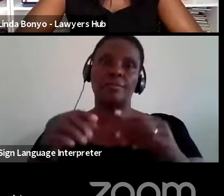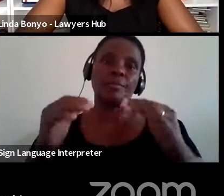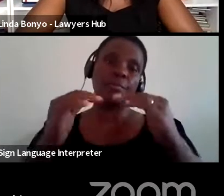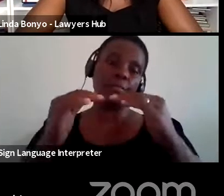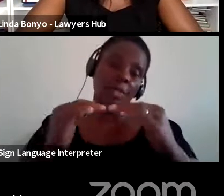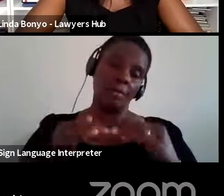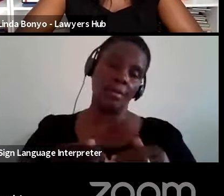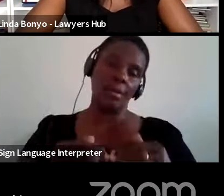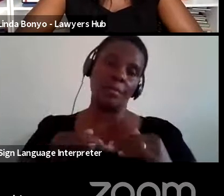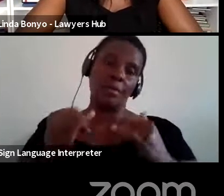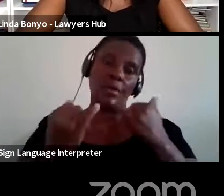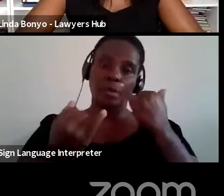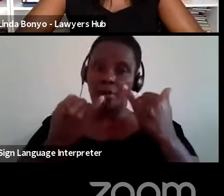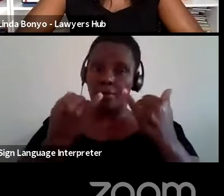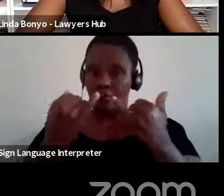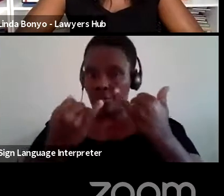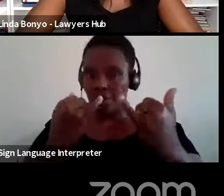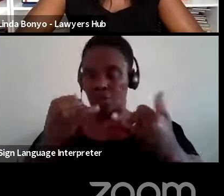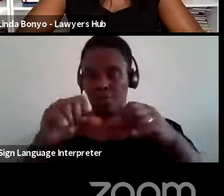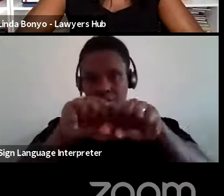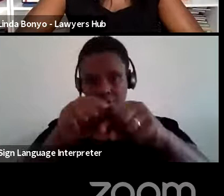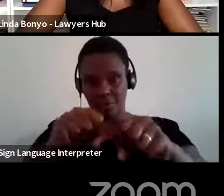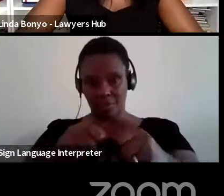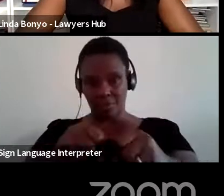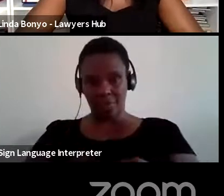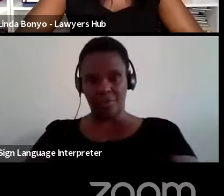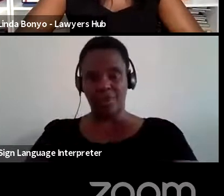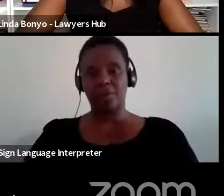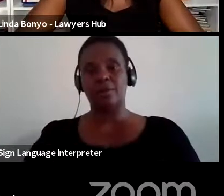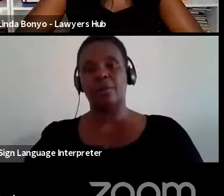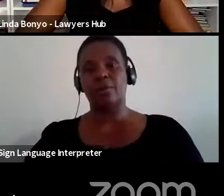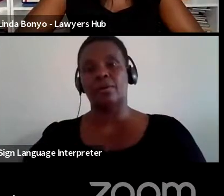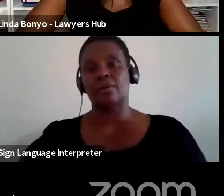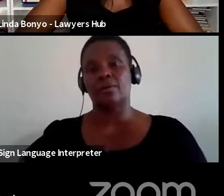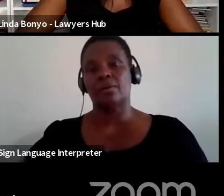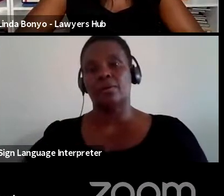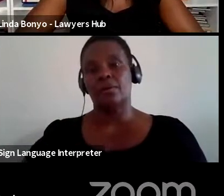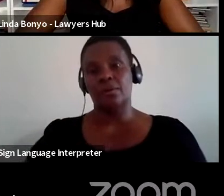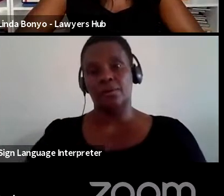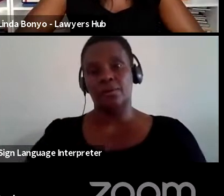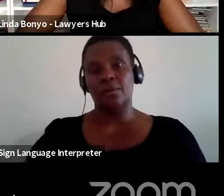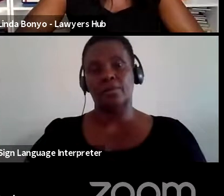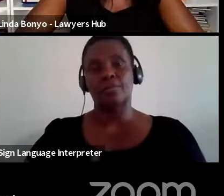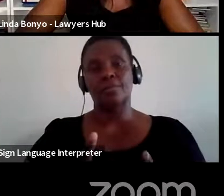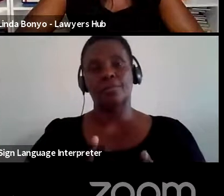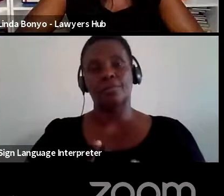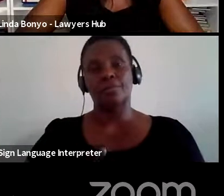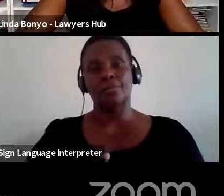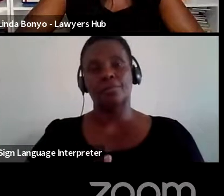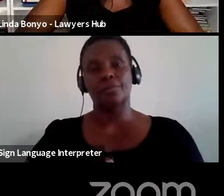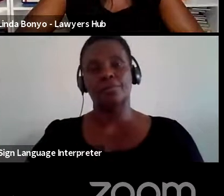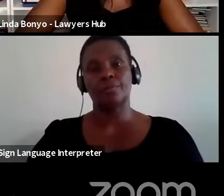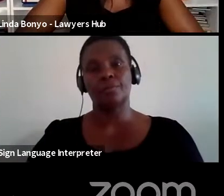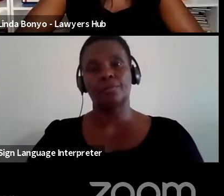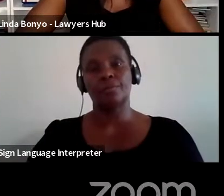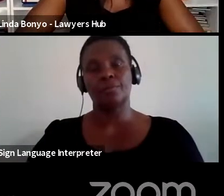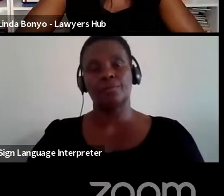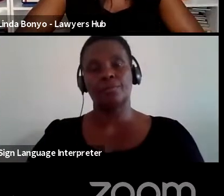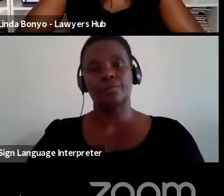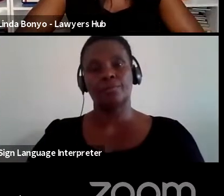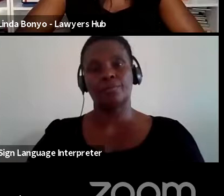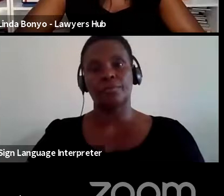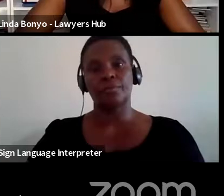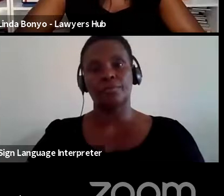of posts and accounts flagged, the total number of discrete posts removed and accounts suspended, the number of discrete posts and accounts